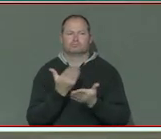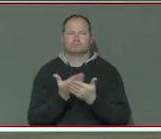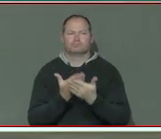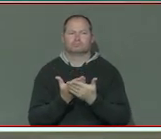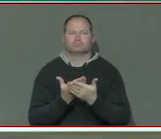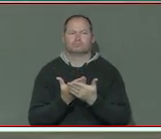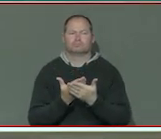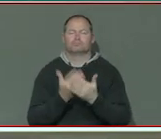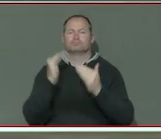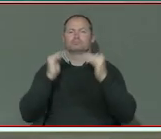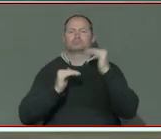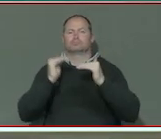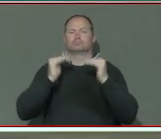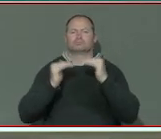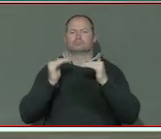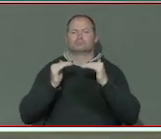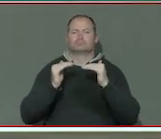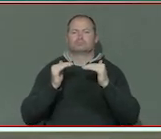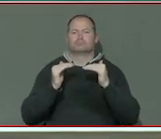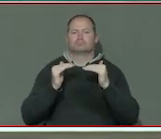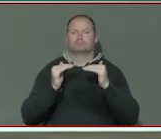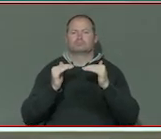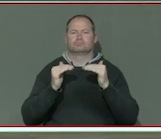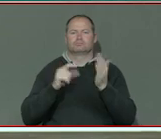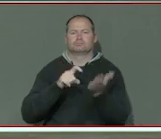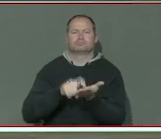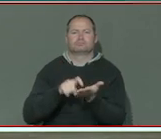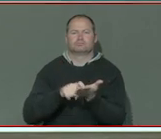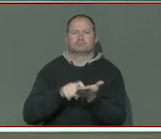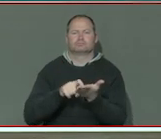is 8520.